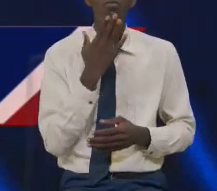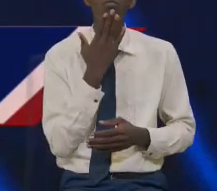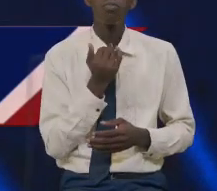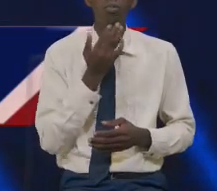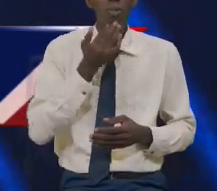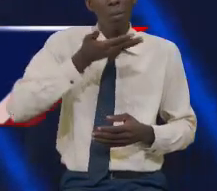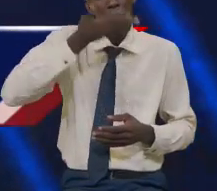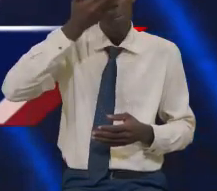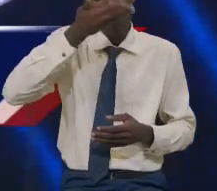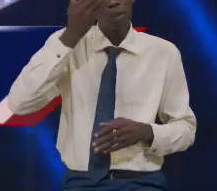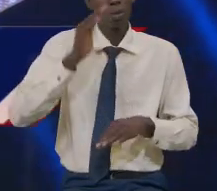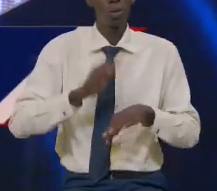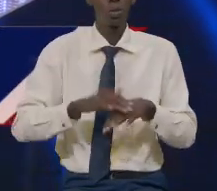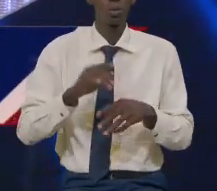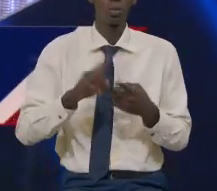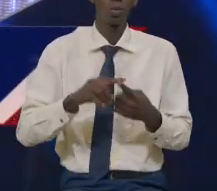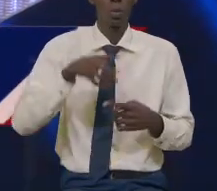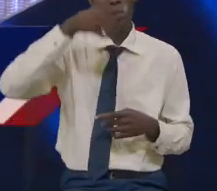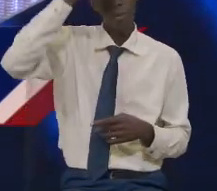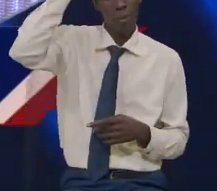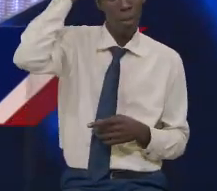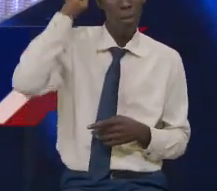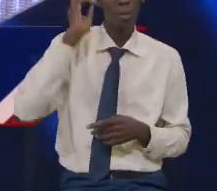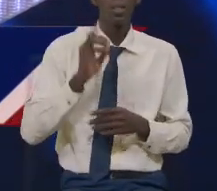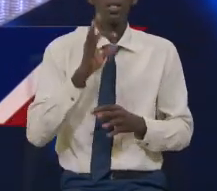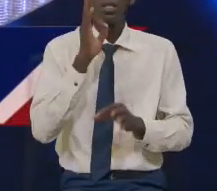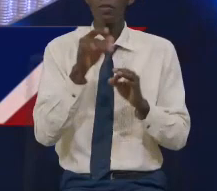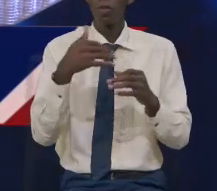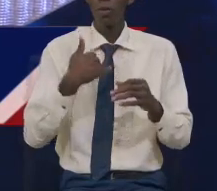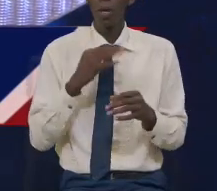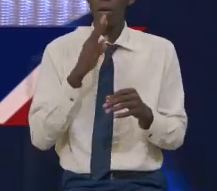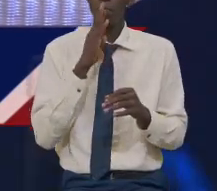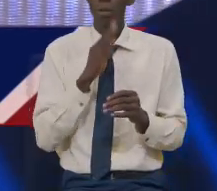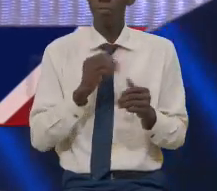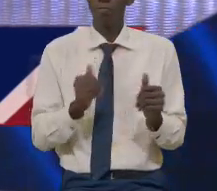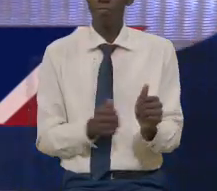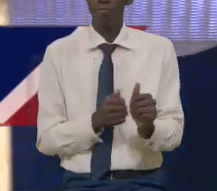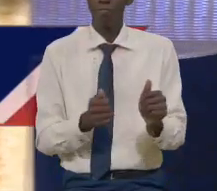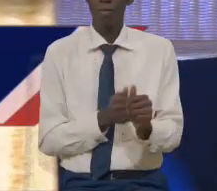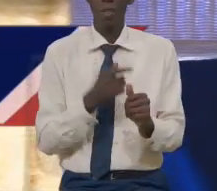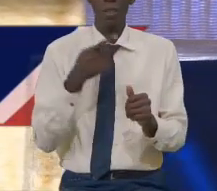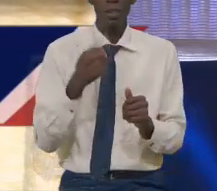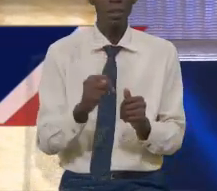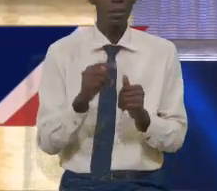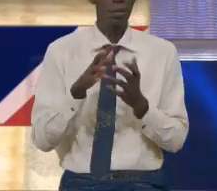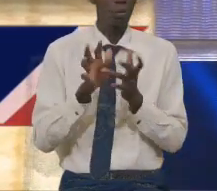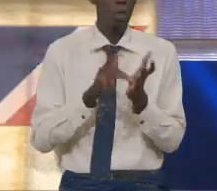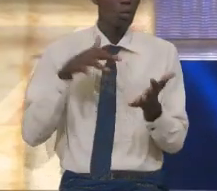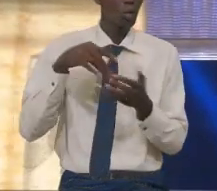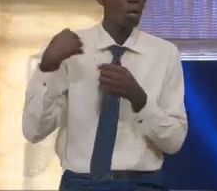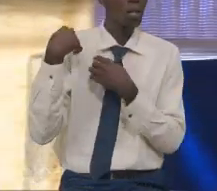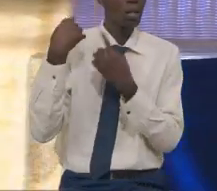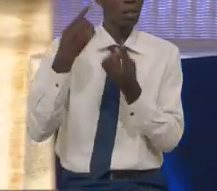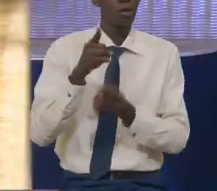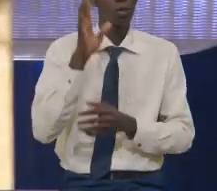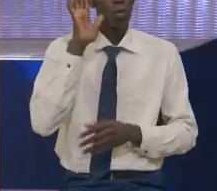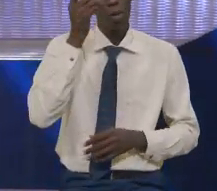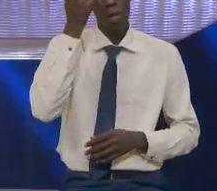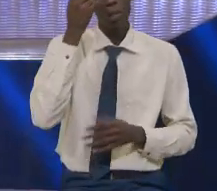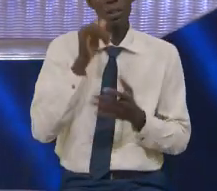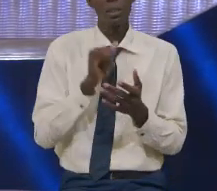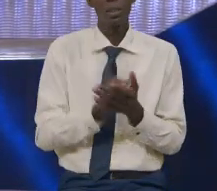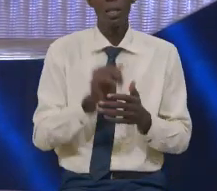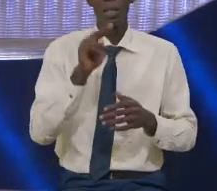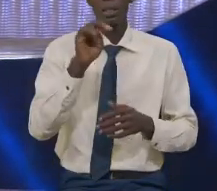odors unto him. If you have been following the Bible study series, you understand that Nebuchadnezzar